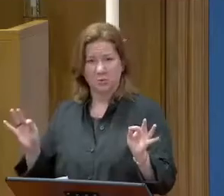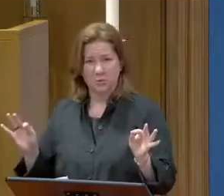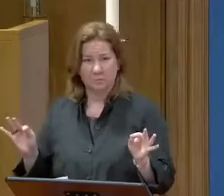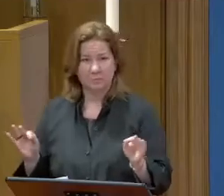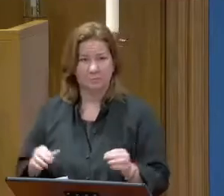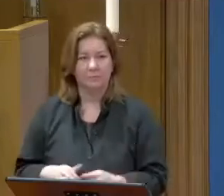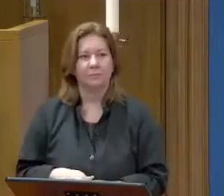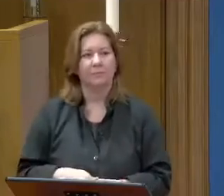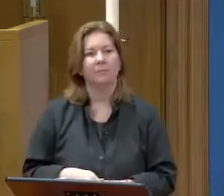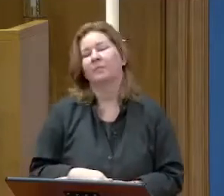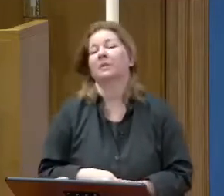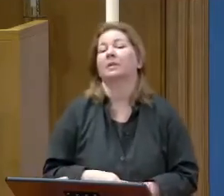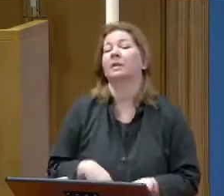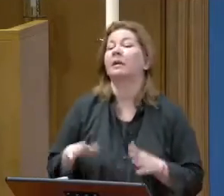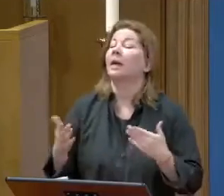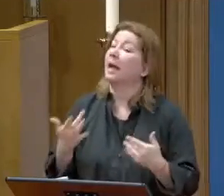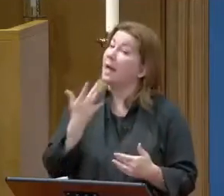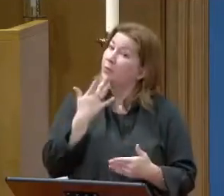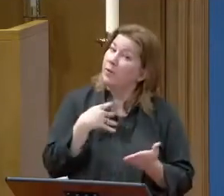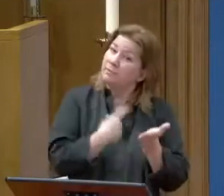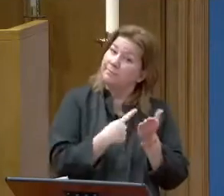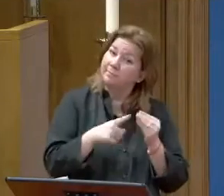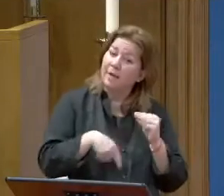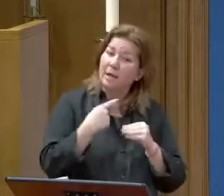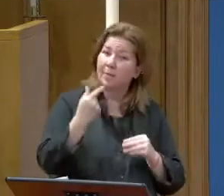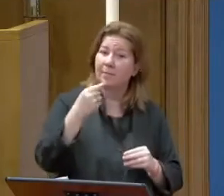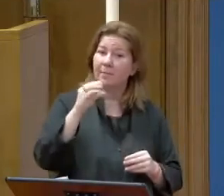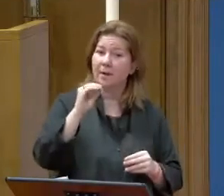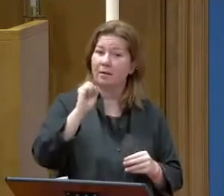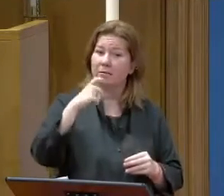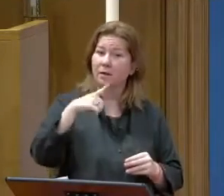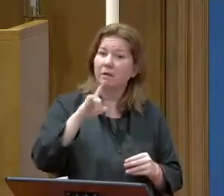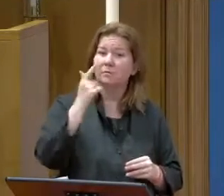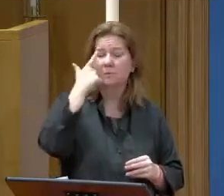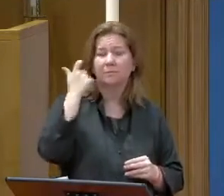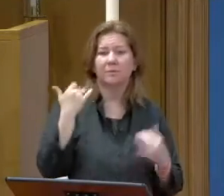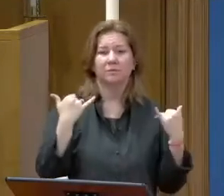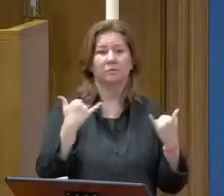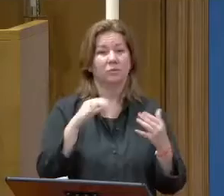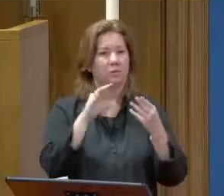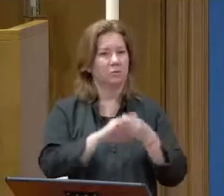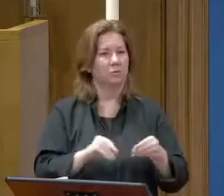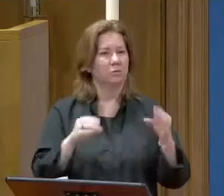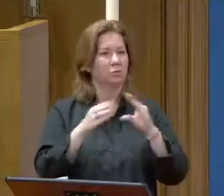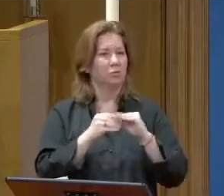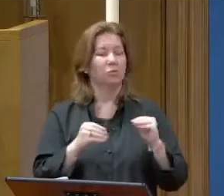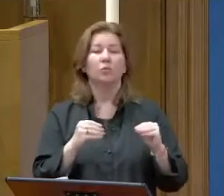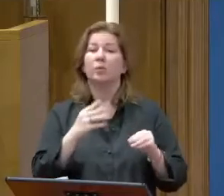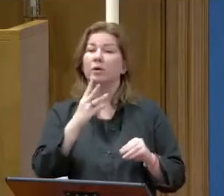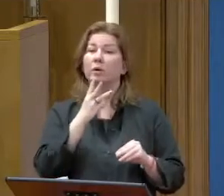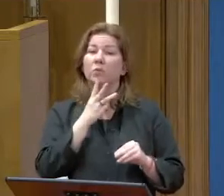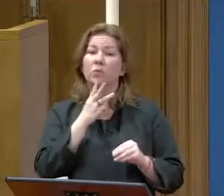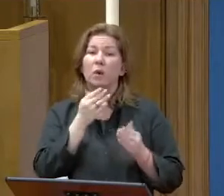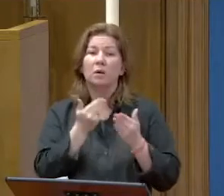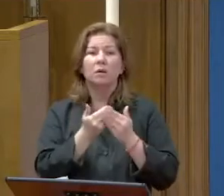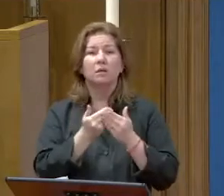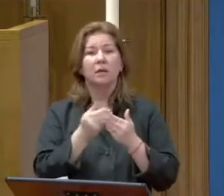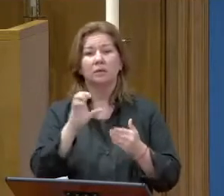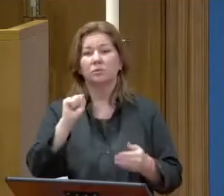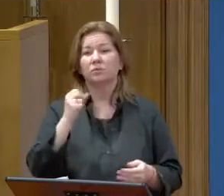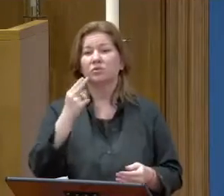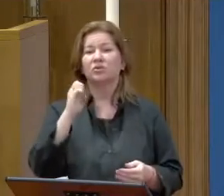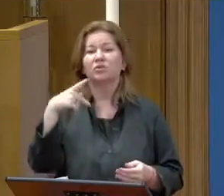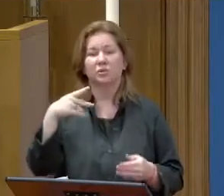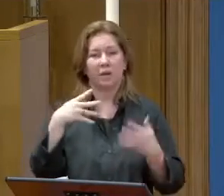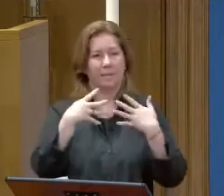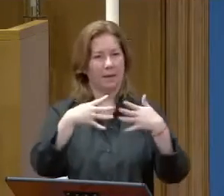I'd rather talk to you about the gospel, because today's gospel is the story of the waters by the sheep's gate, where there was